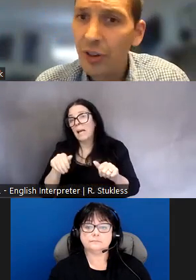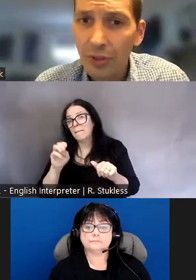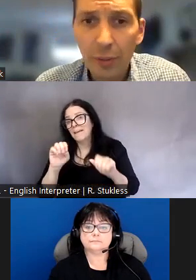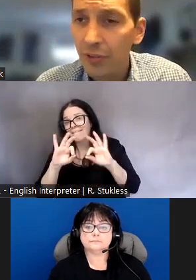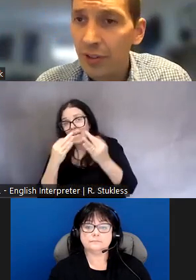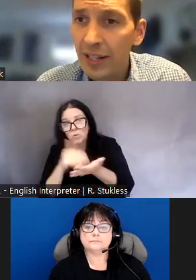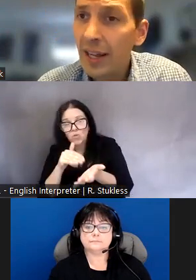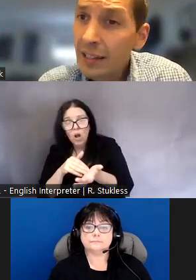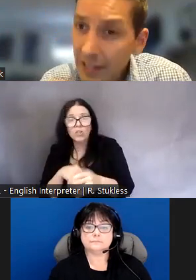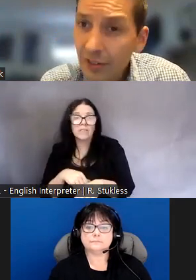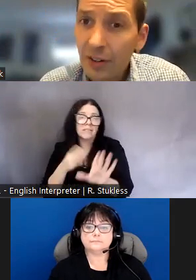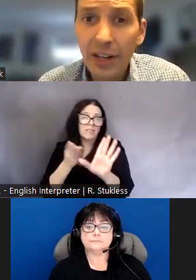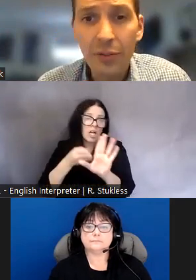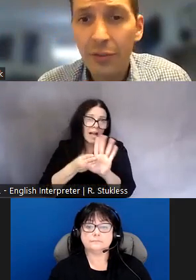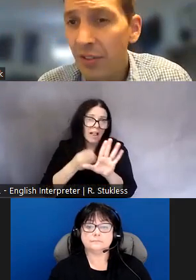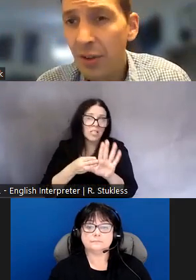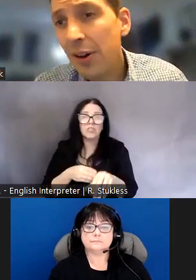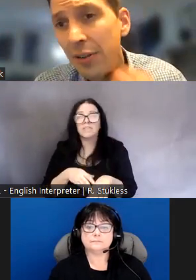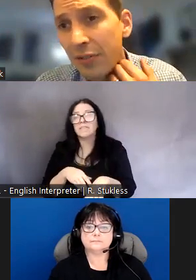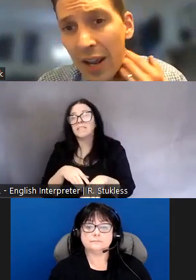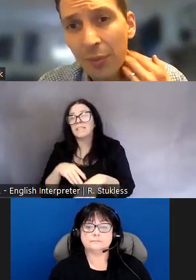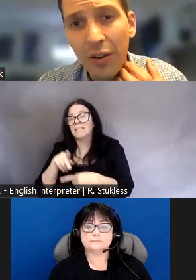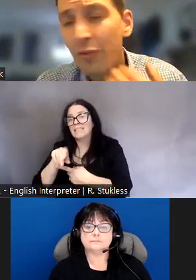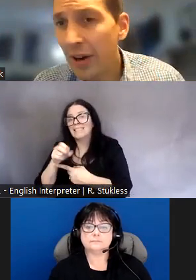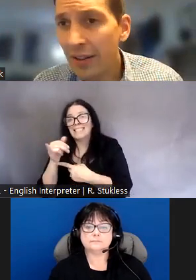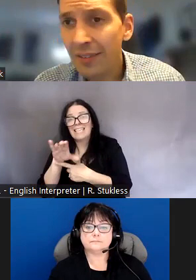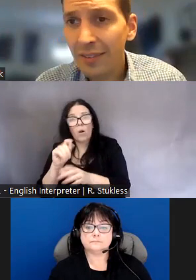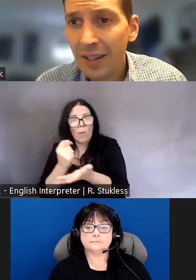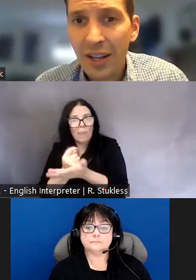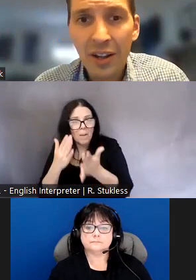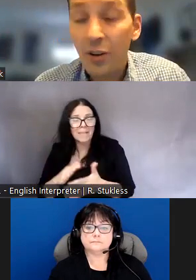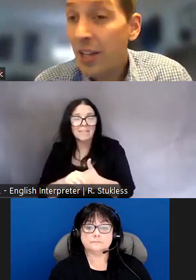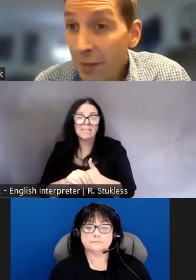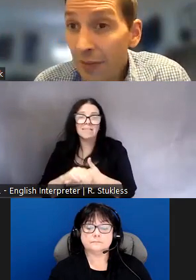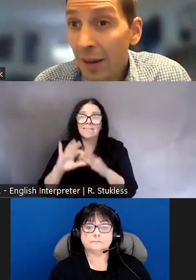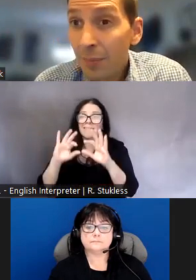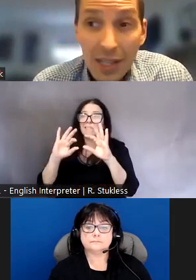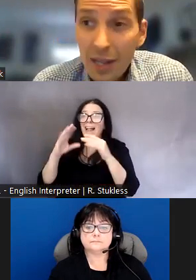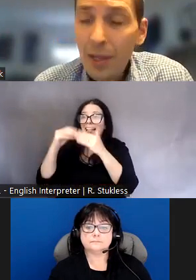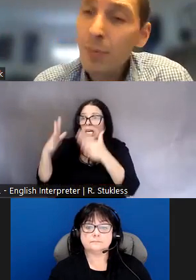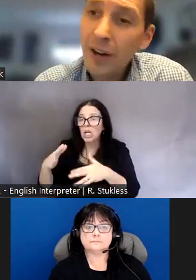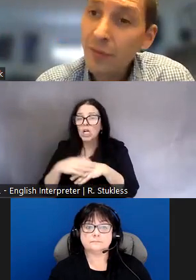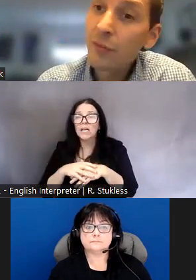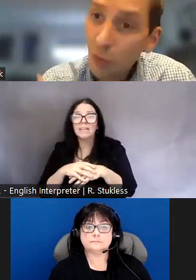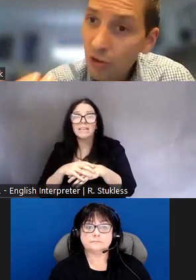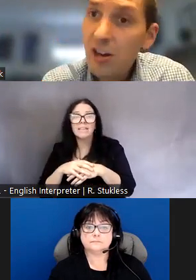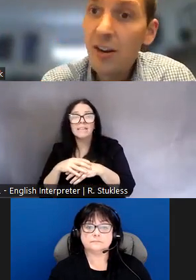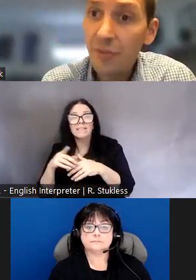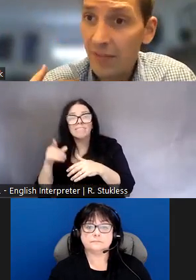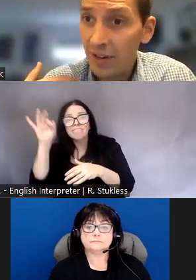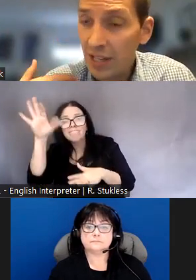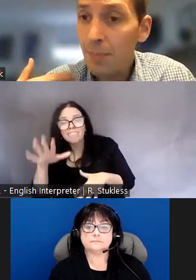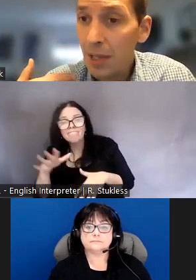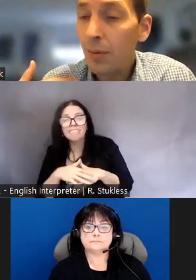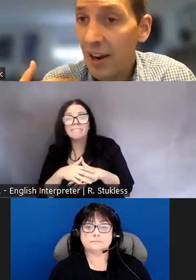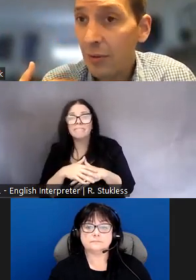psychologist, or psychotherapist, a leader in your faith community, family, friends. your EFAP, EAP provider. If you're fortunate enough